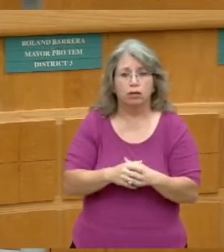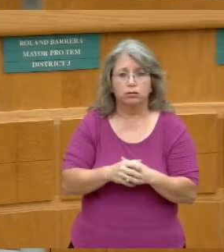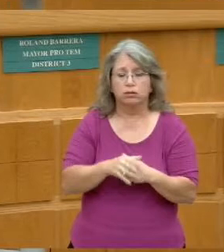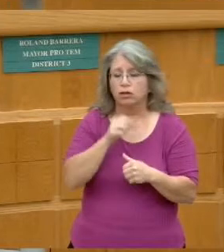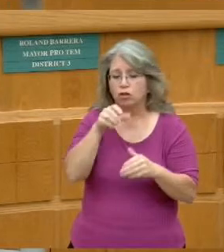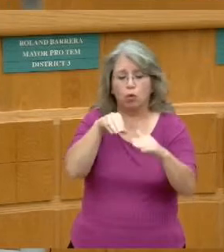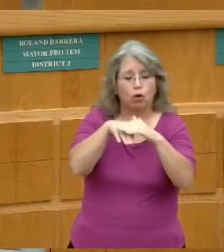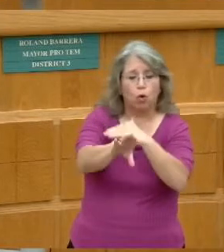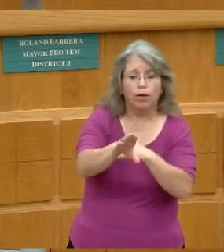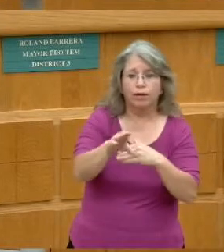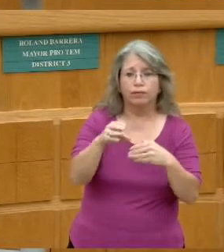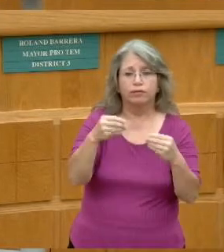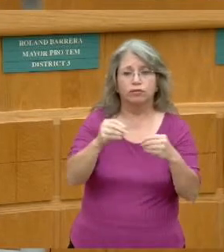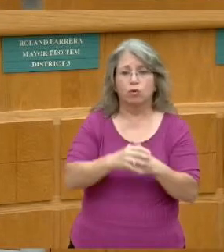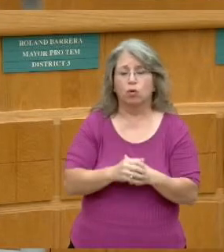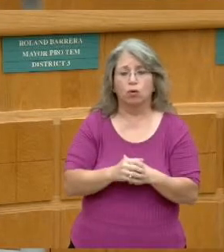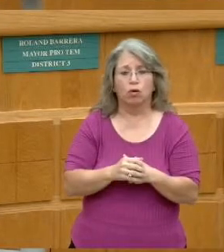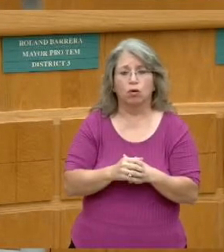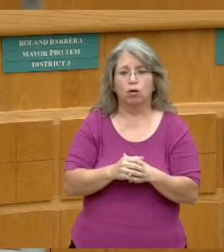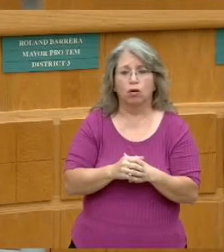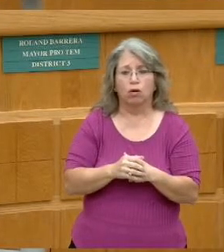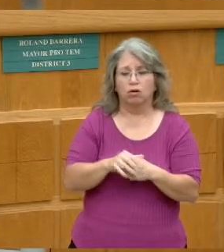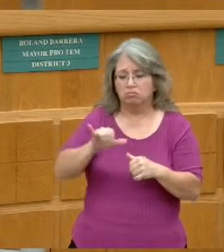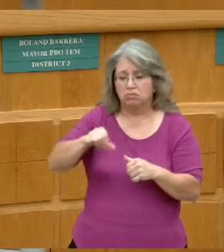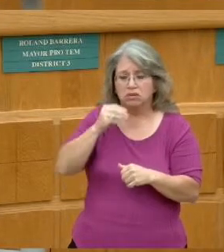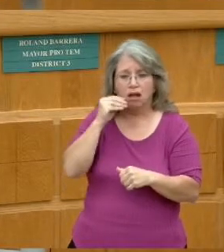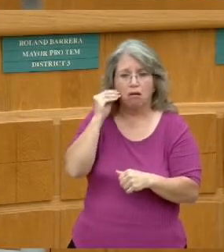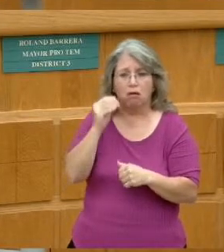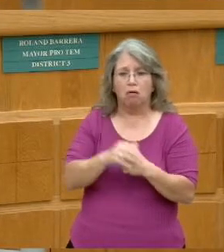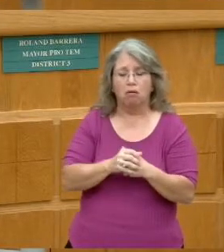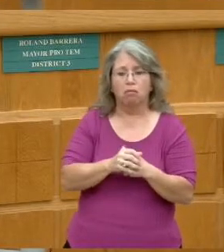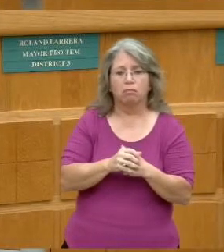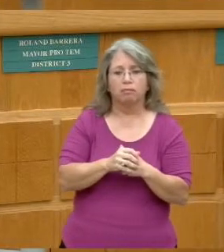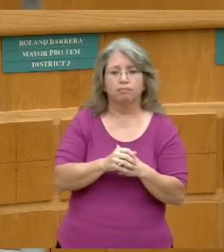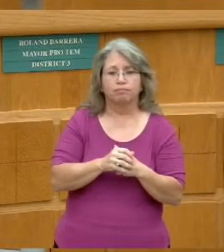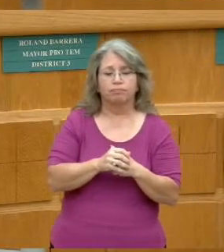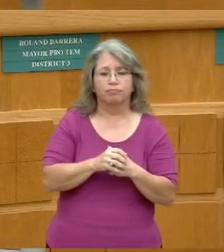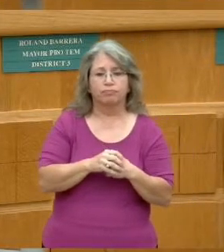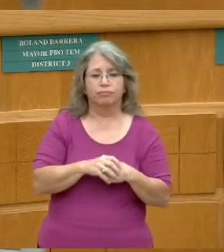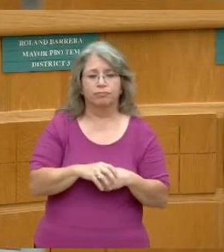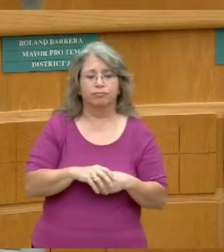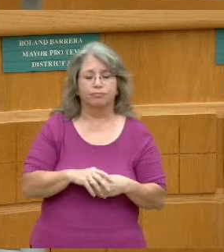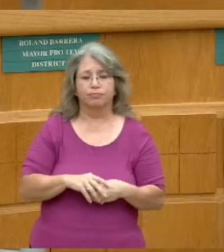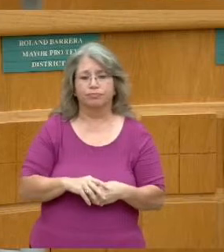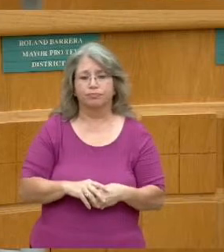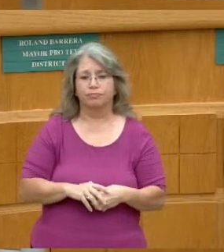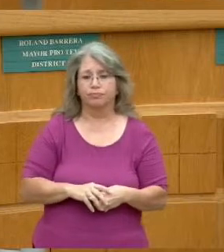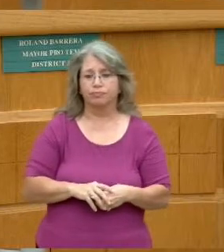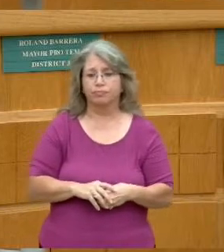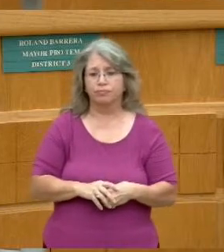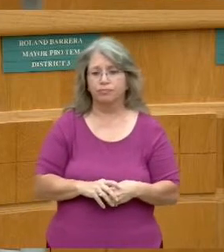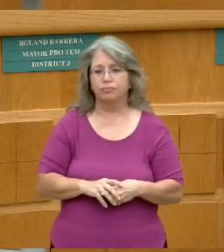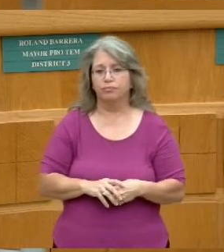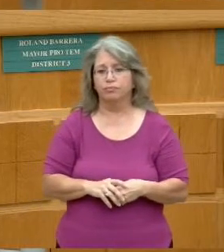COVID-19 and you're unlikely to be transmitting it or contracting it again.